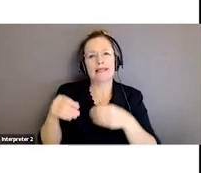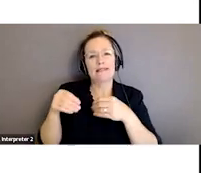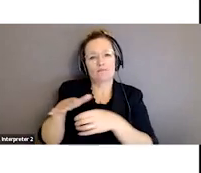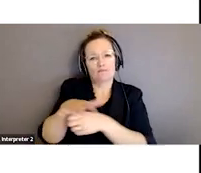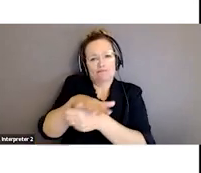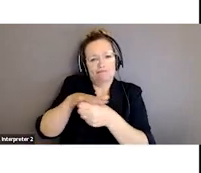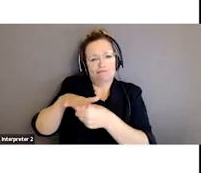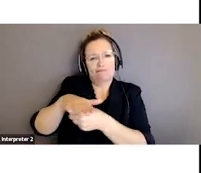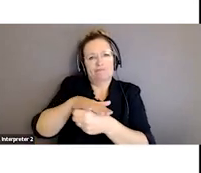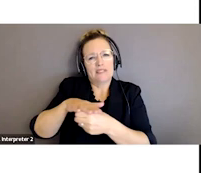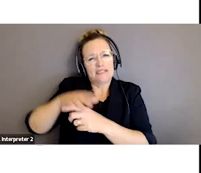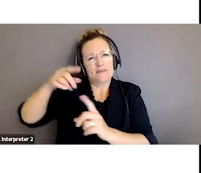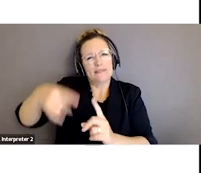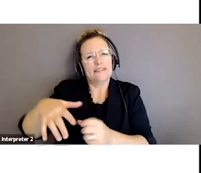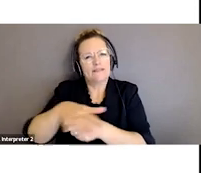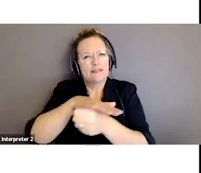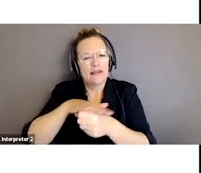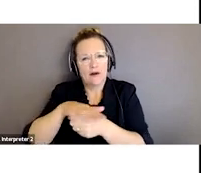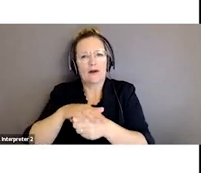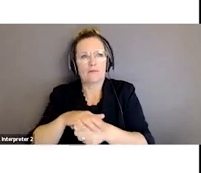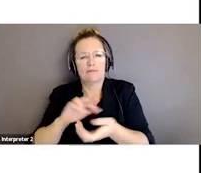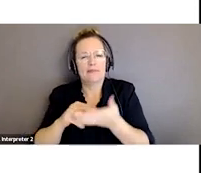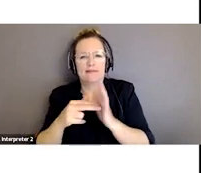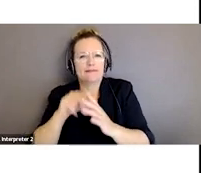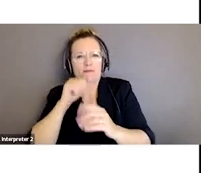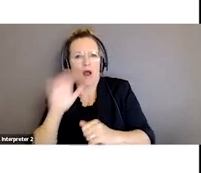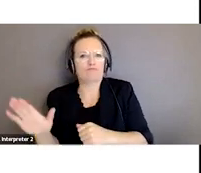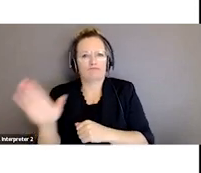that, it's not a national protection.